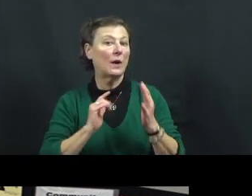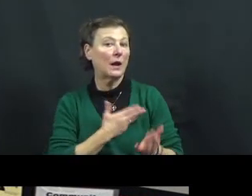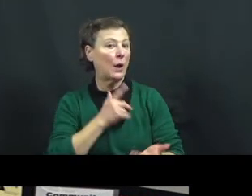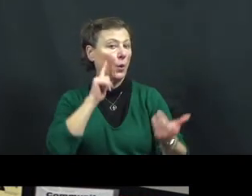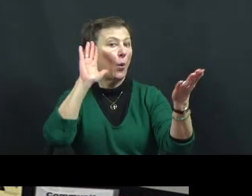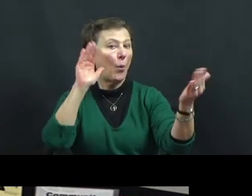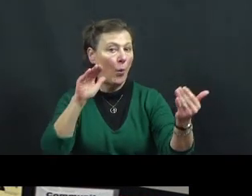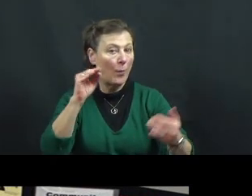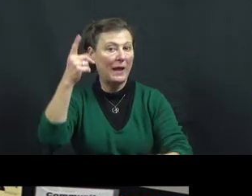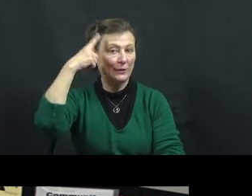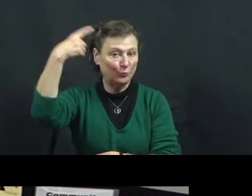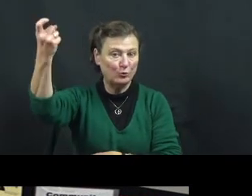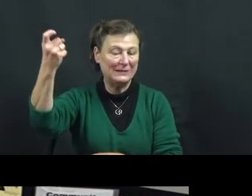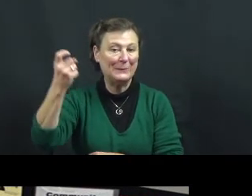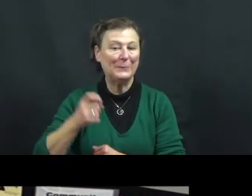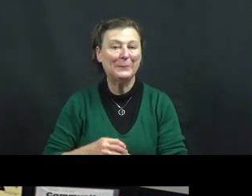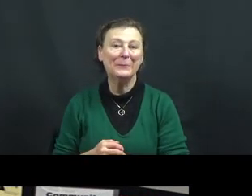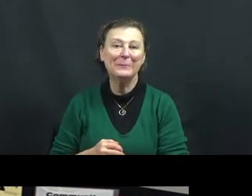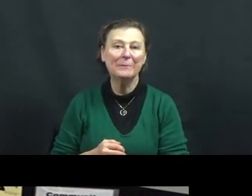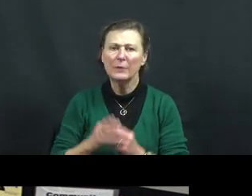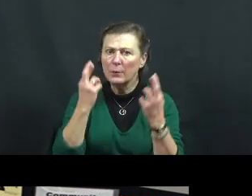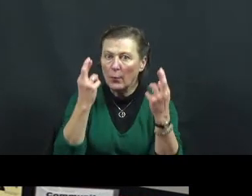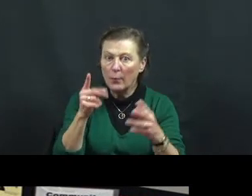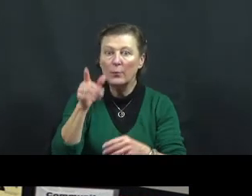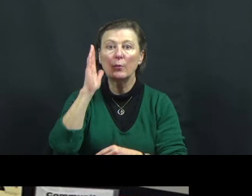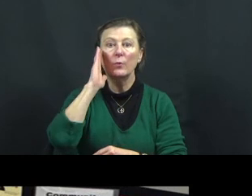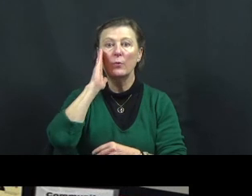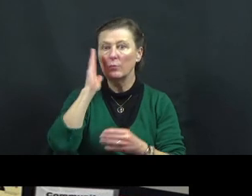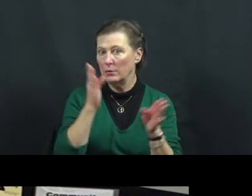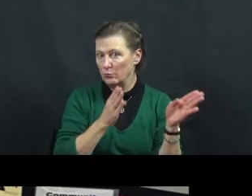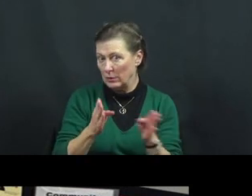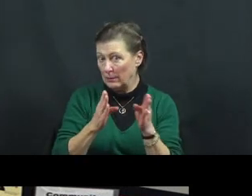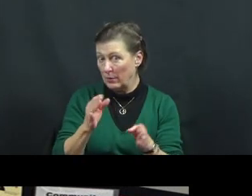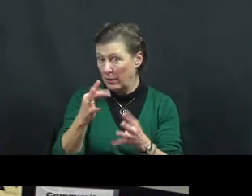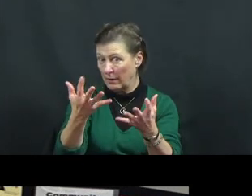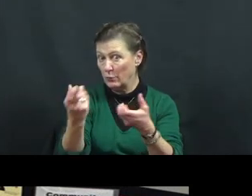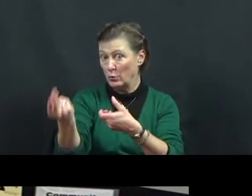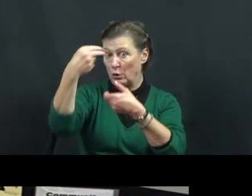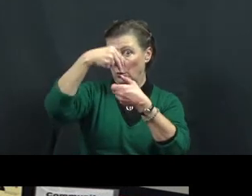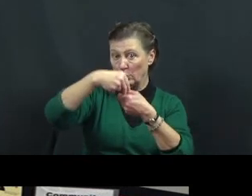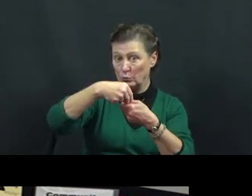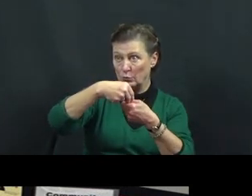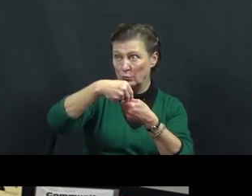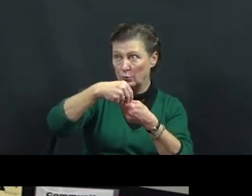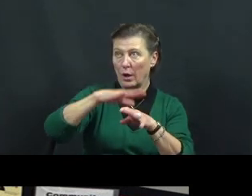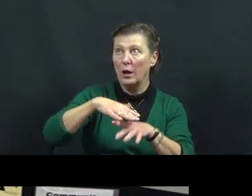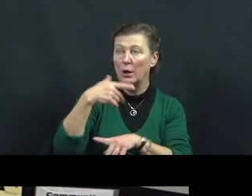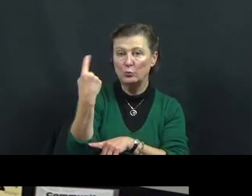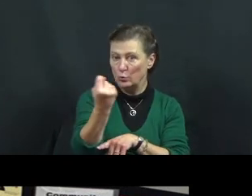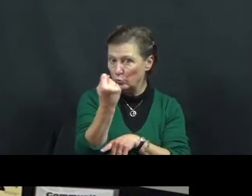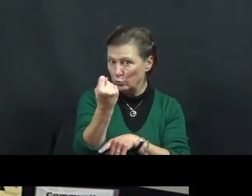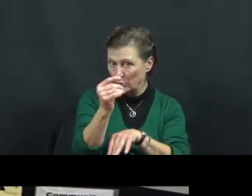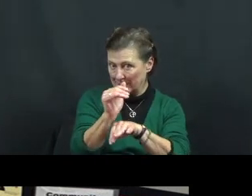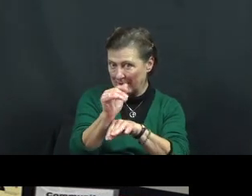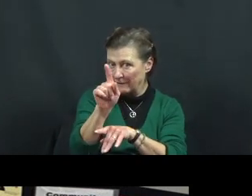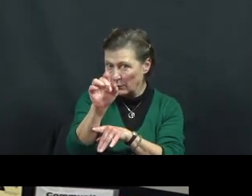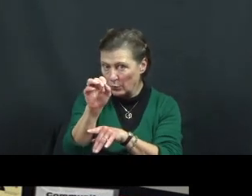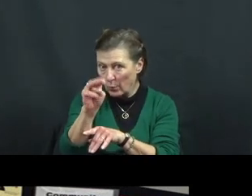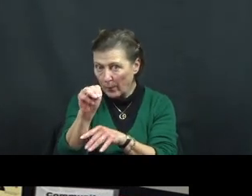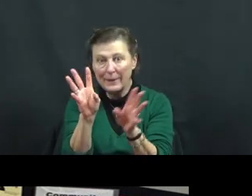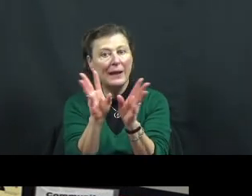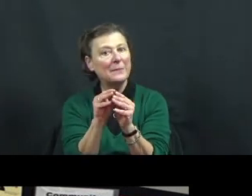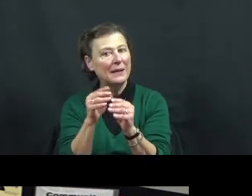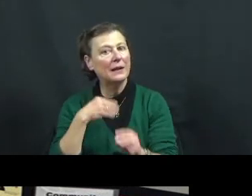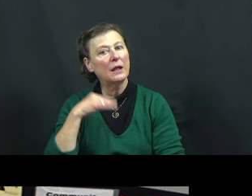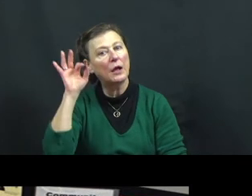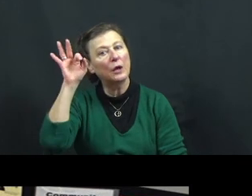dreams are. Hope you're going to be prepared if you'd like to join us tomorrow, Tuesday evening. There's a Zoom meeting. I